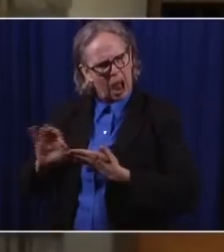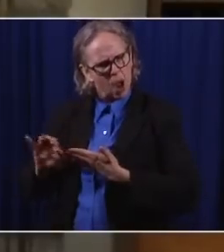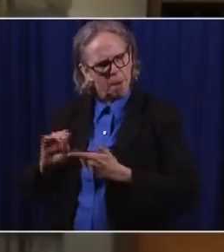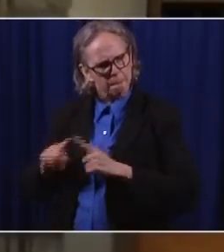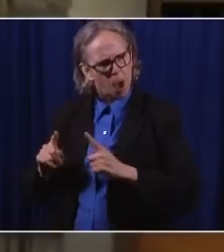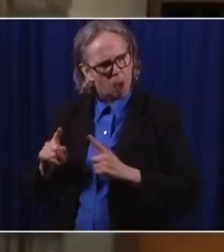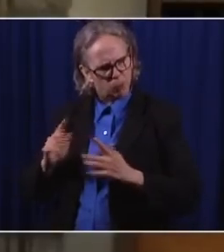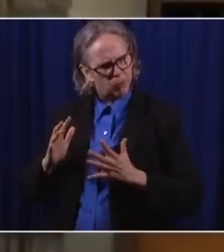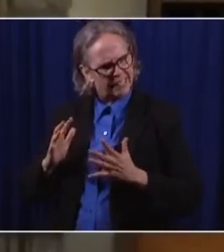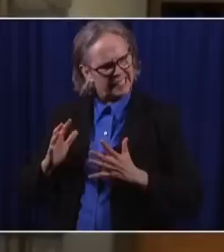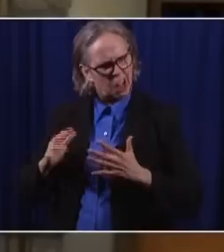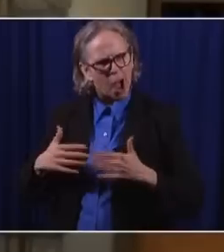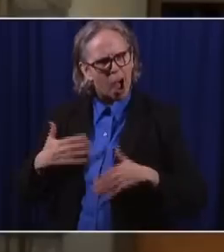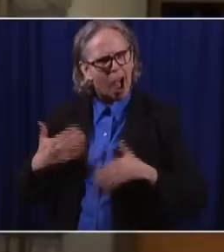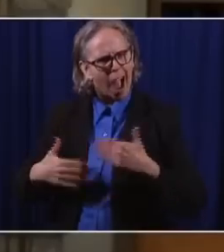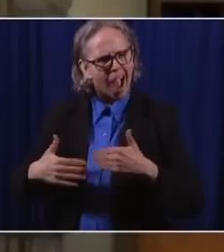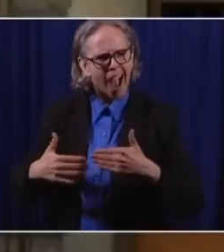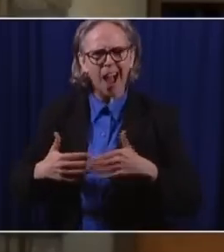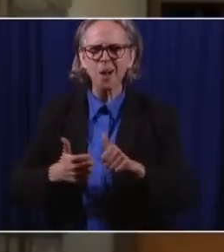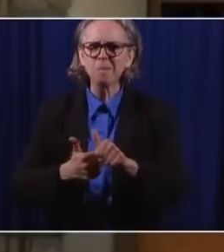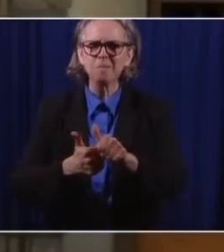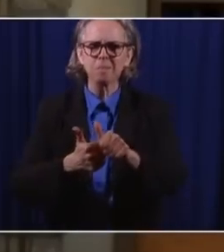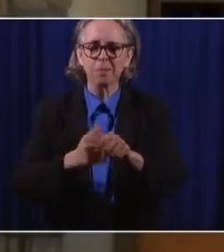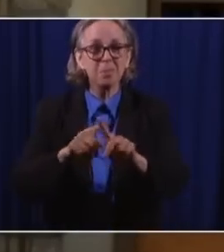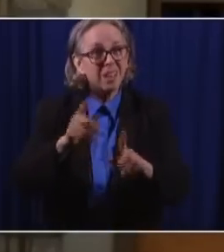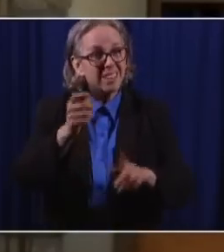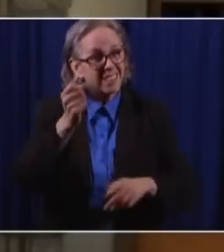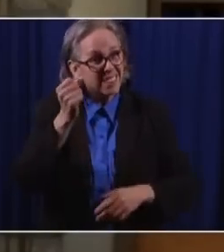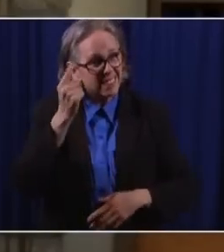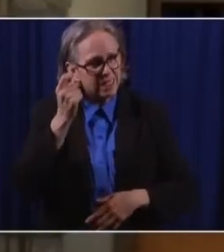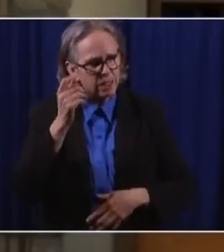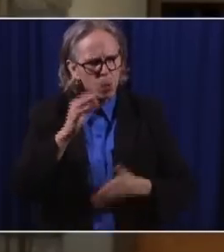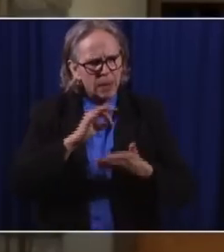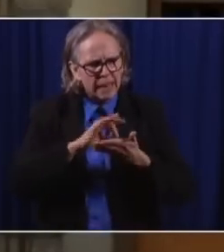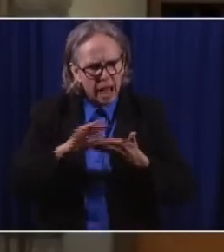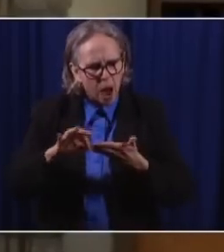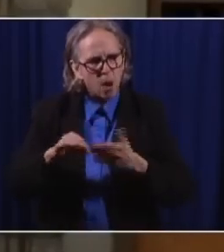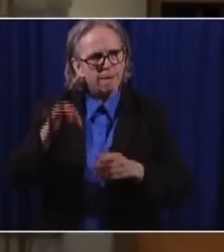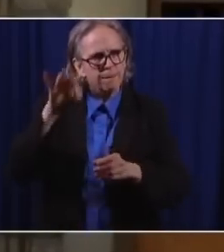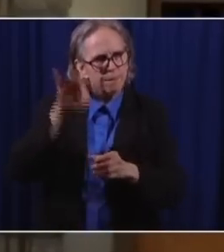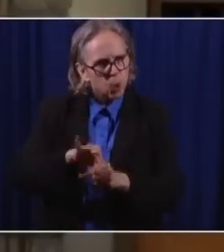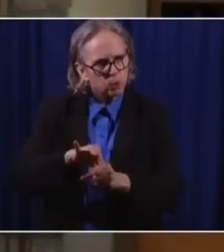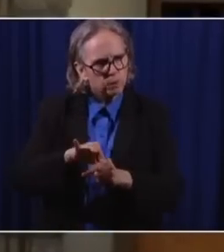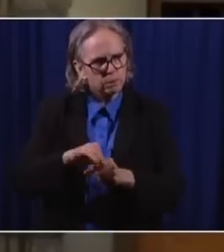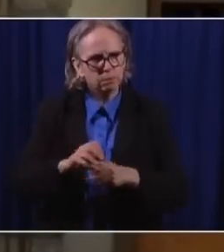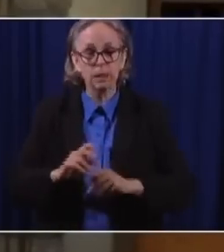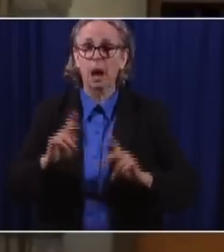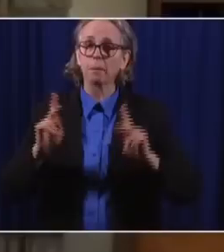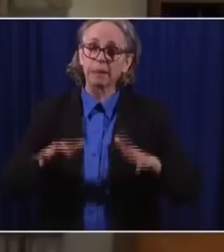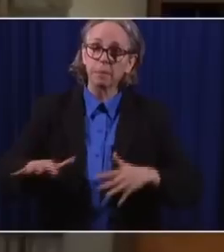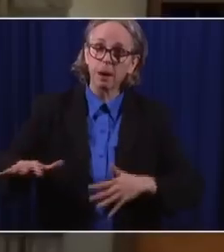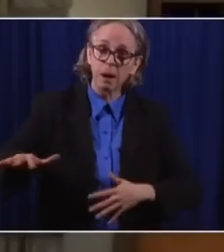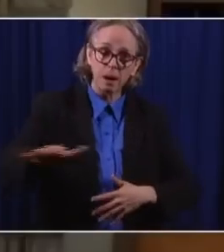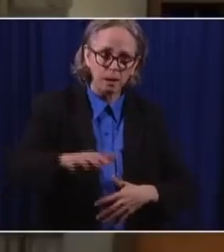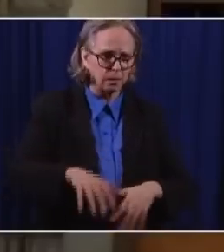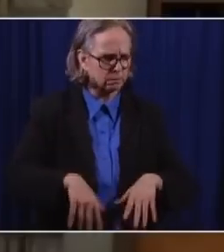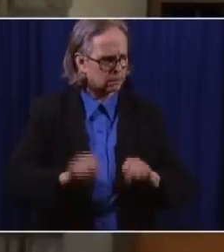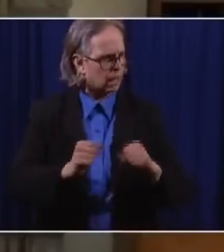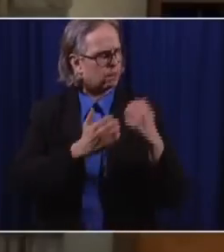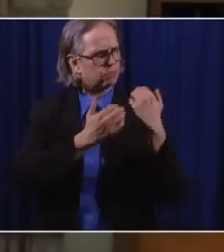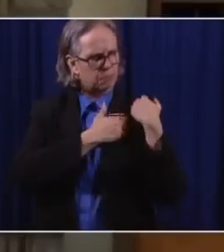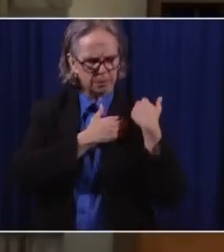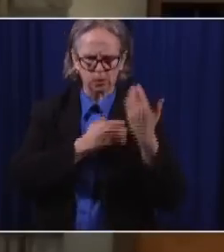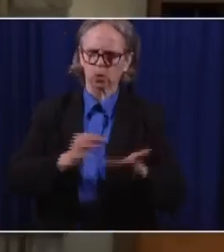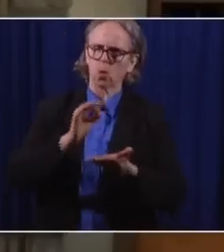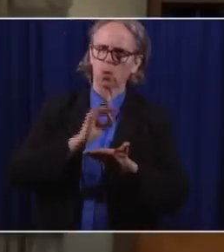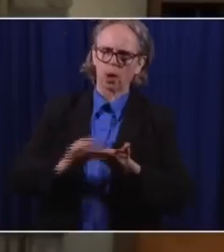votes. But those votes are getting counted in these other states. People are doing the best job that they can as they count these votes. At